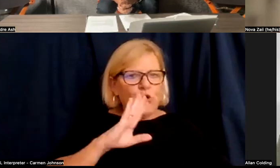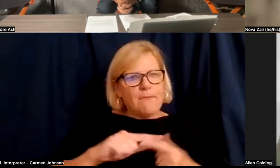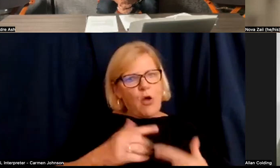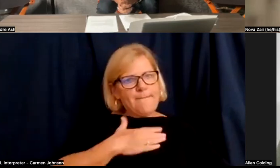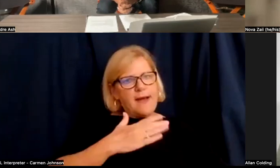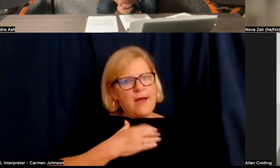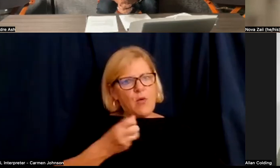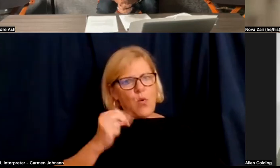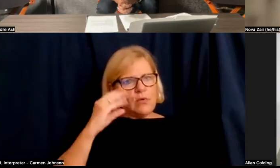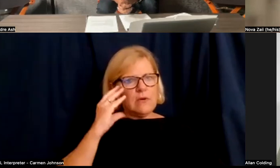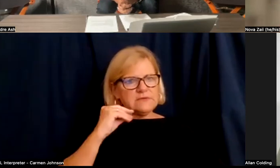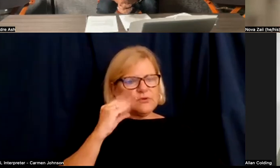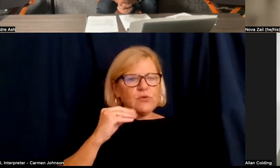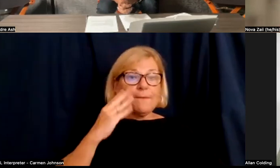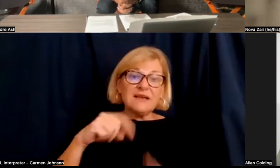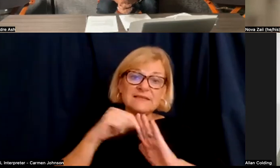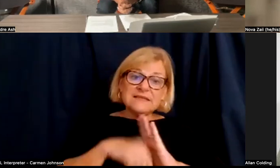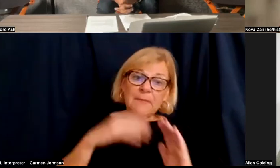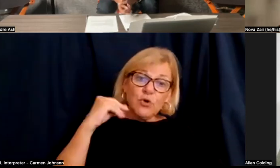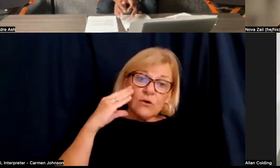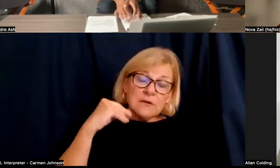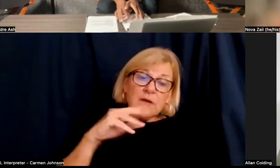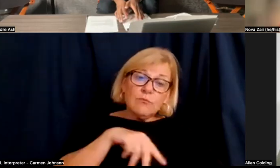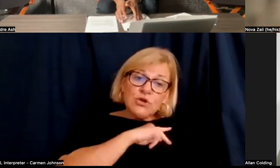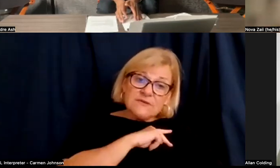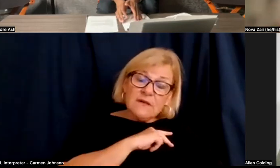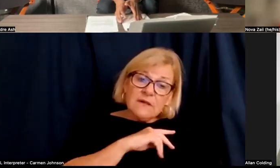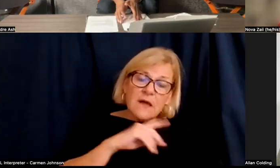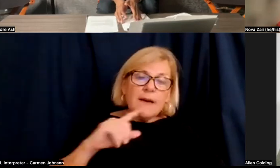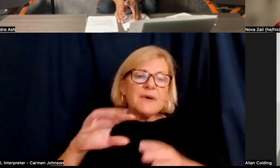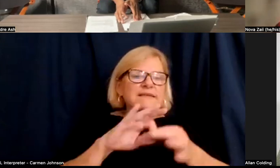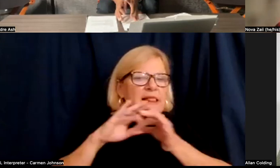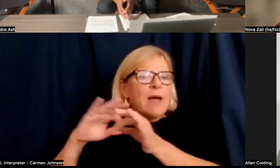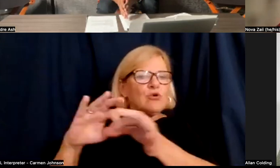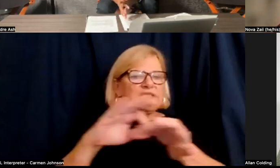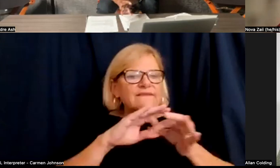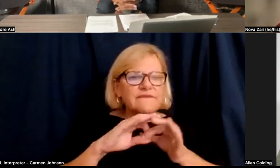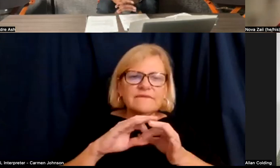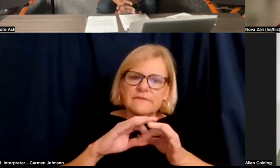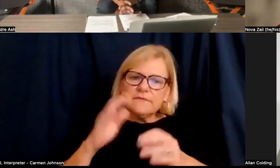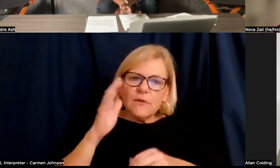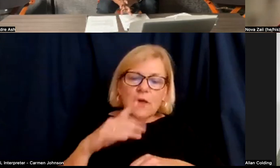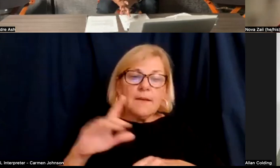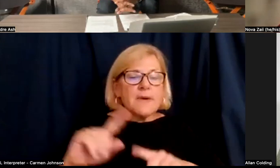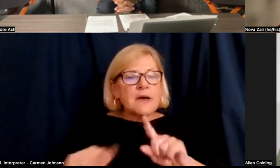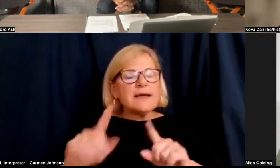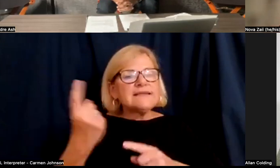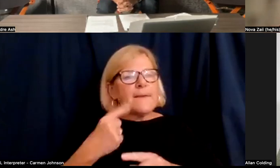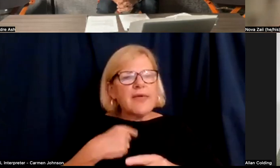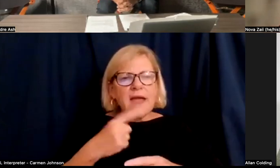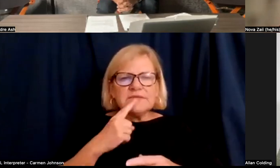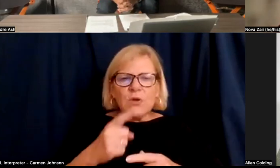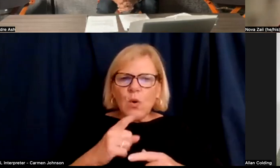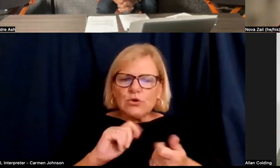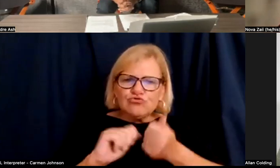personal experience because it is so deeply personal and it will always be, even in collaborative encounters. But something that's so